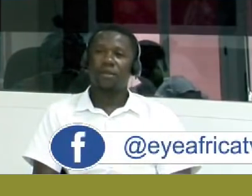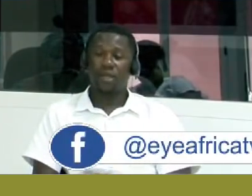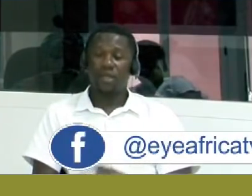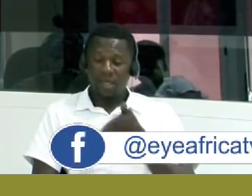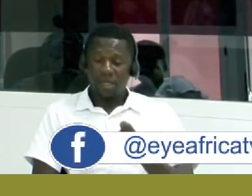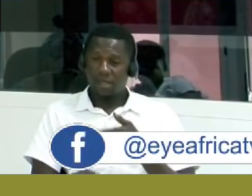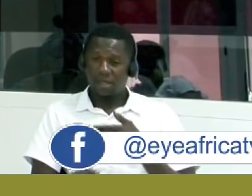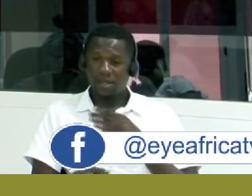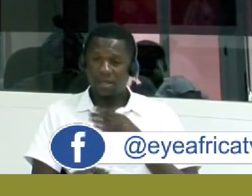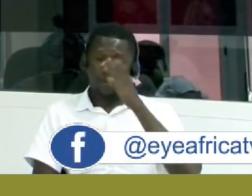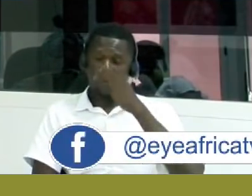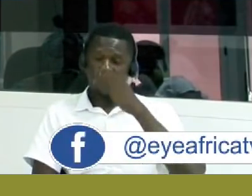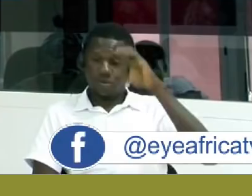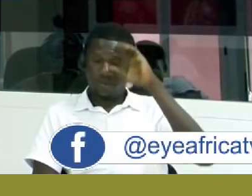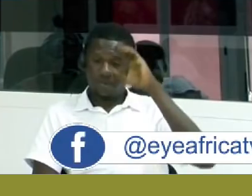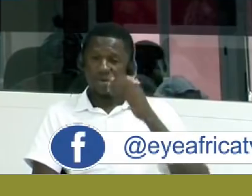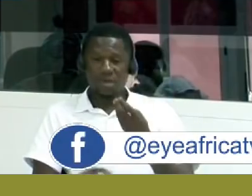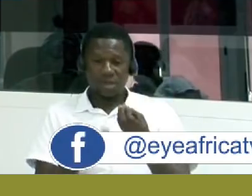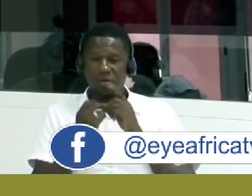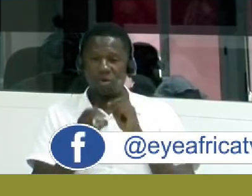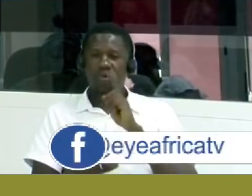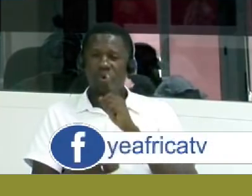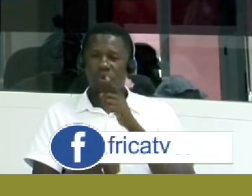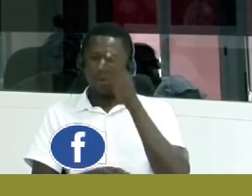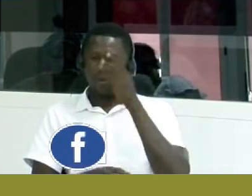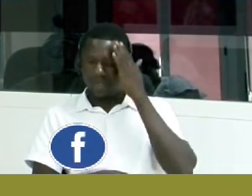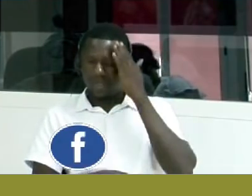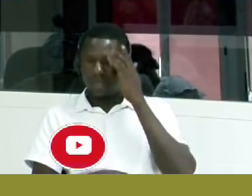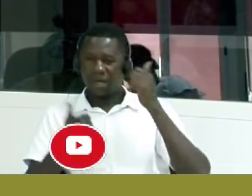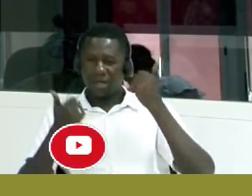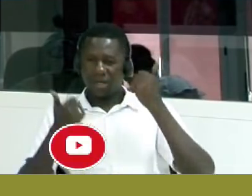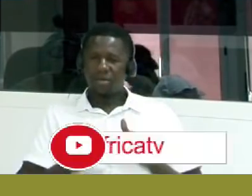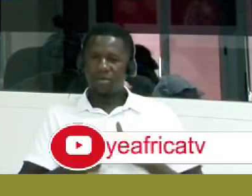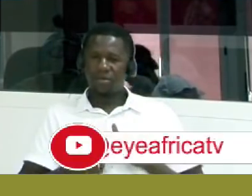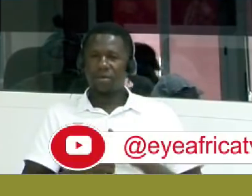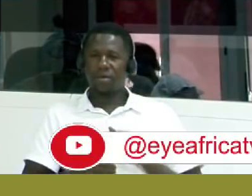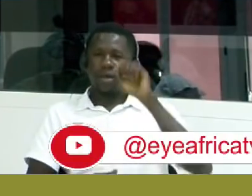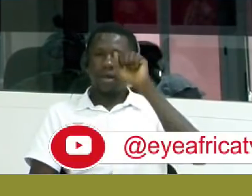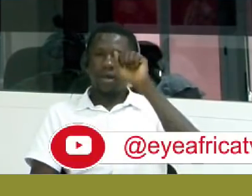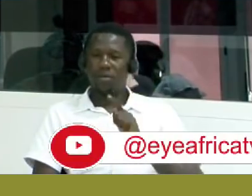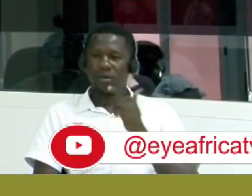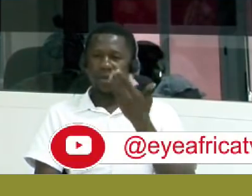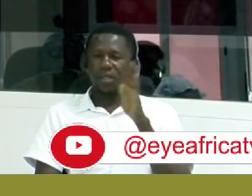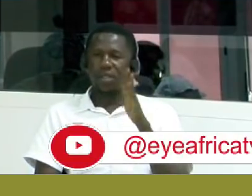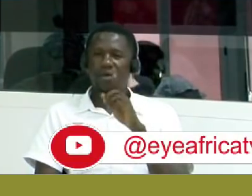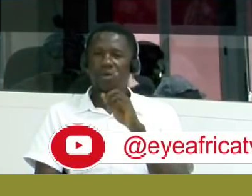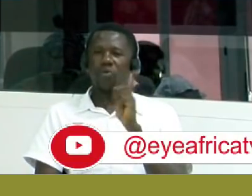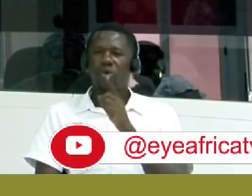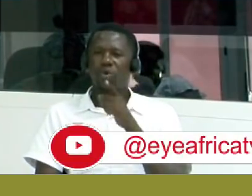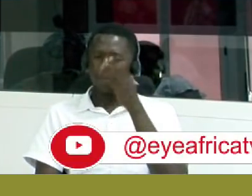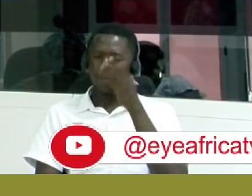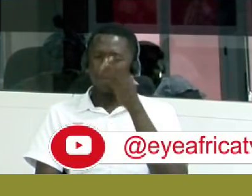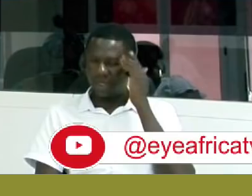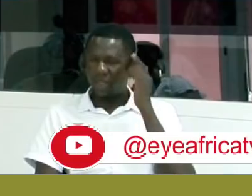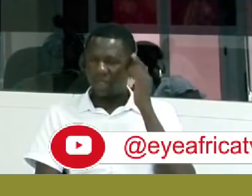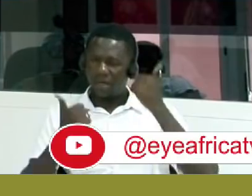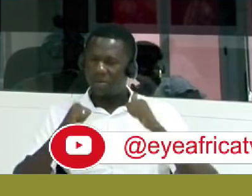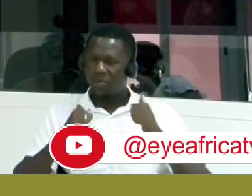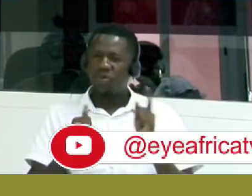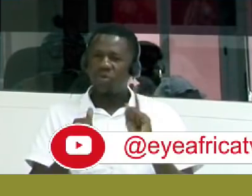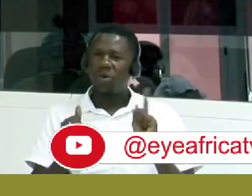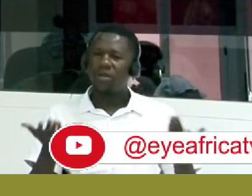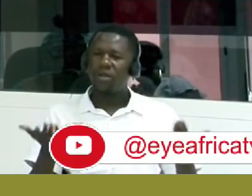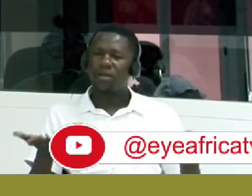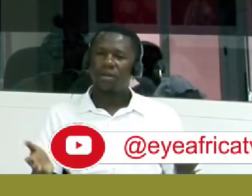think happened? What do I think happened? In what respect? April 10th. What do you think happened?